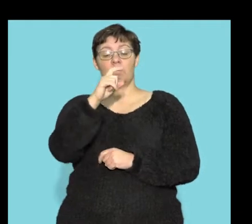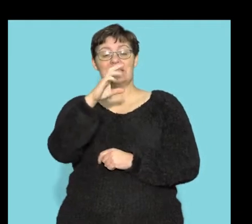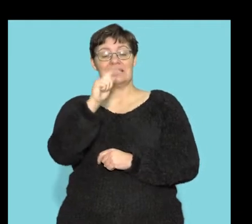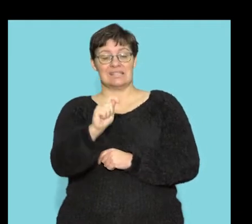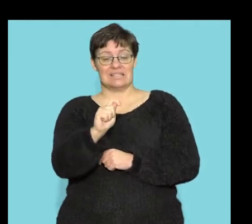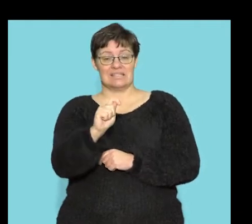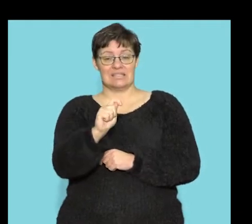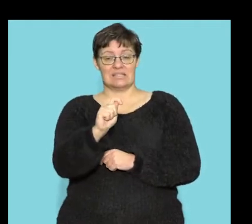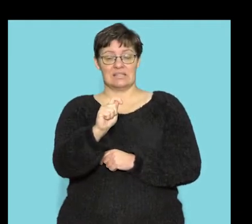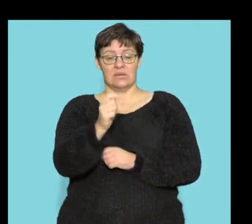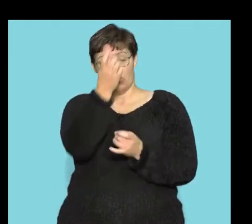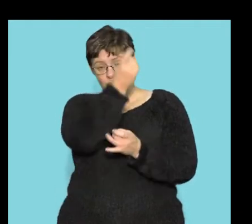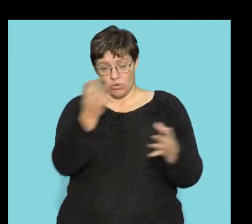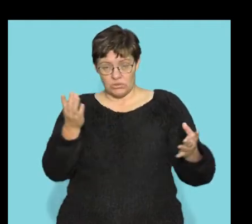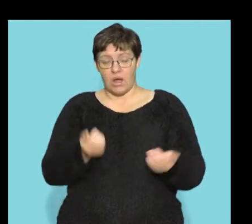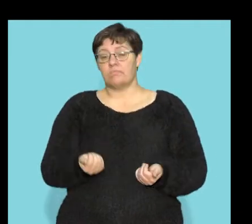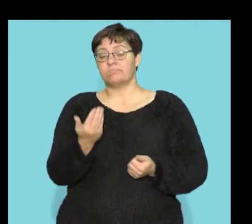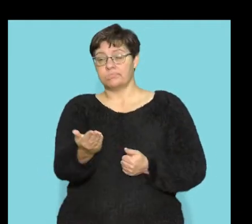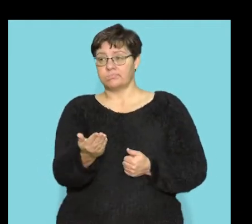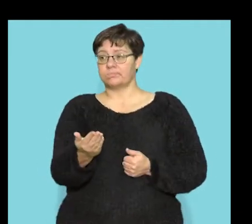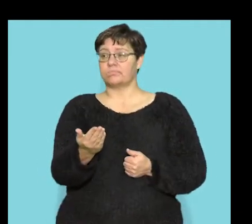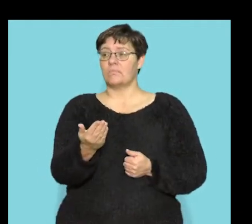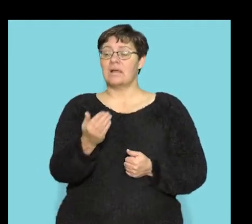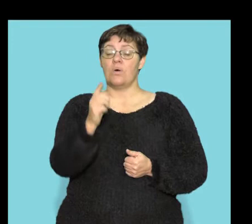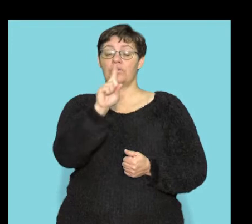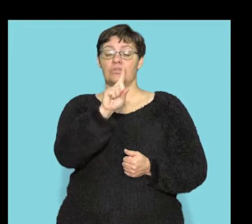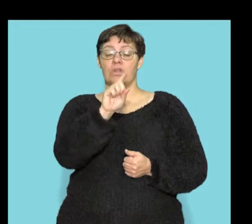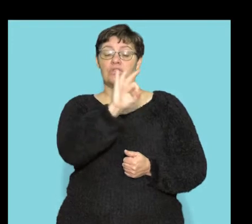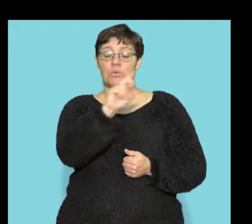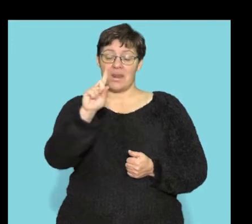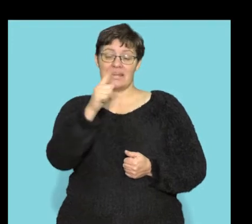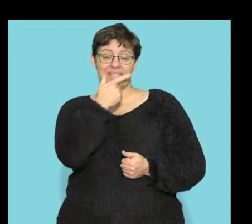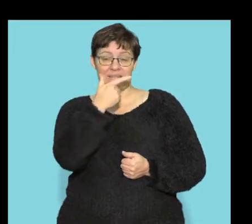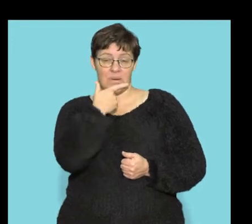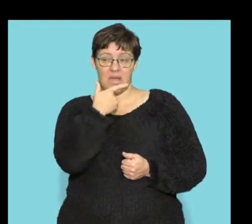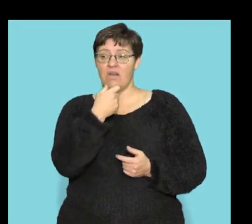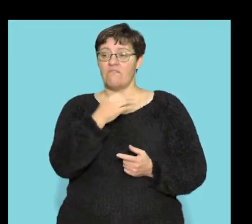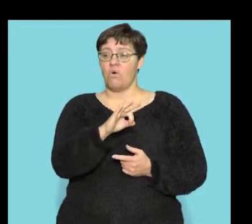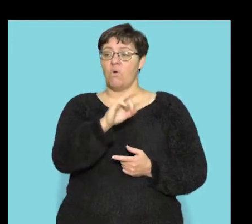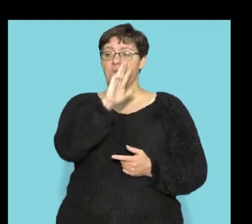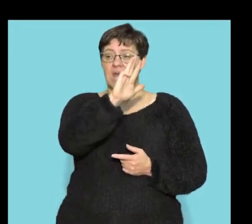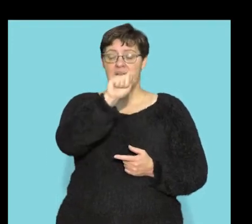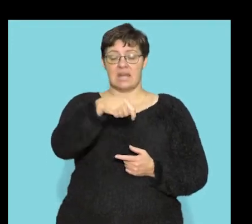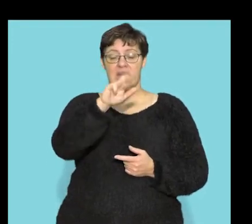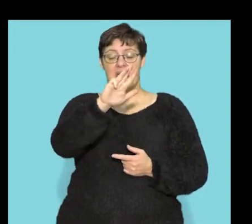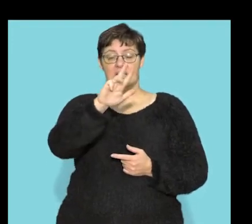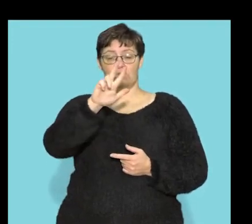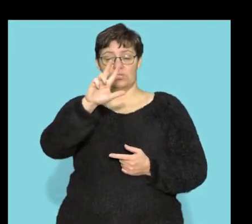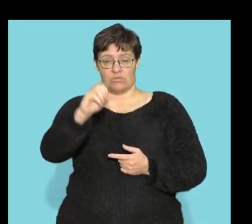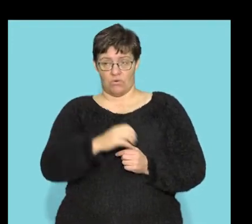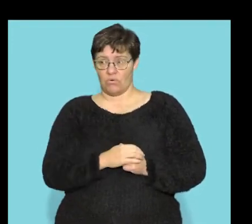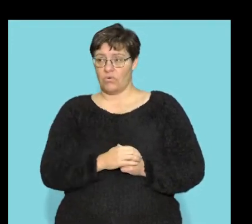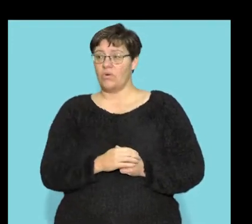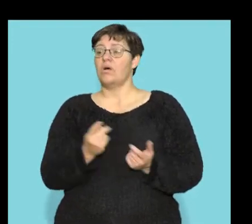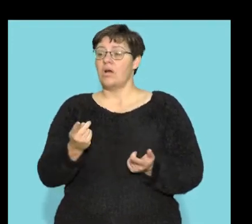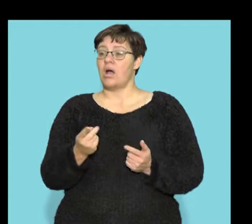was issued on the 31st of December for 9920. Goods were sold with a markup of 60%.